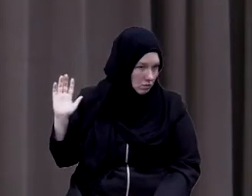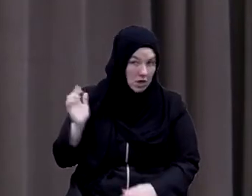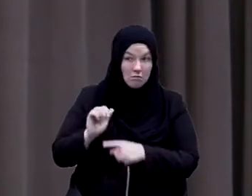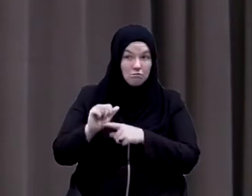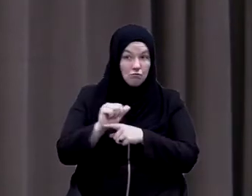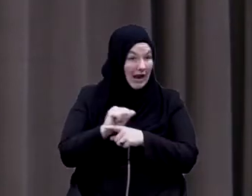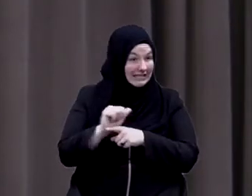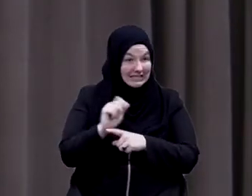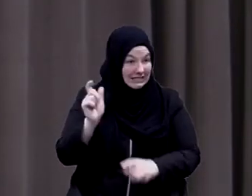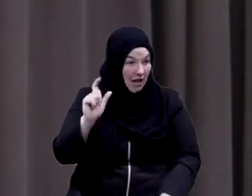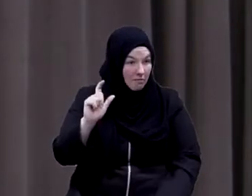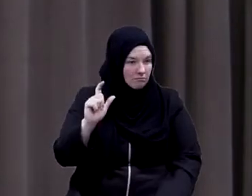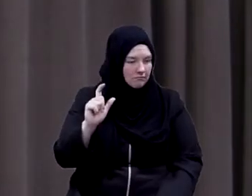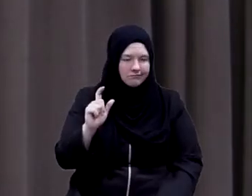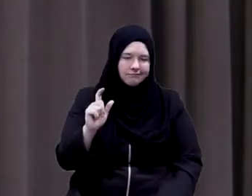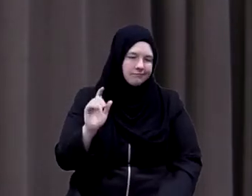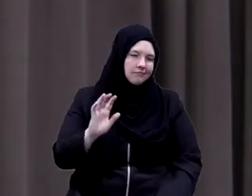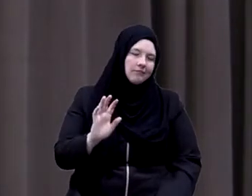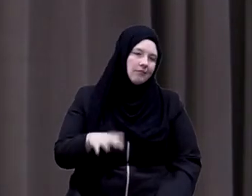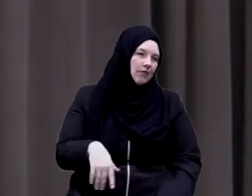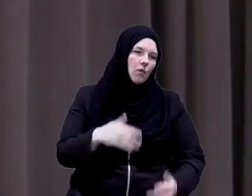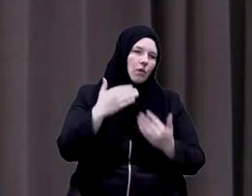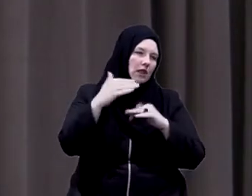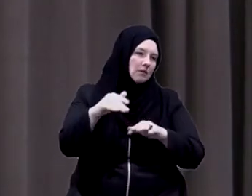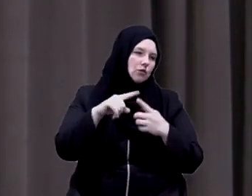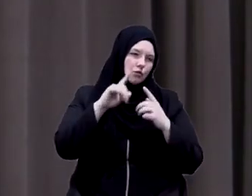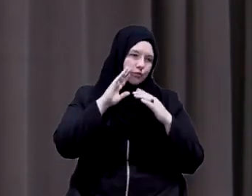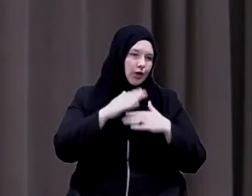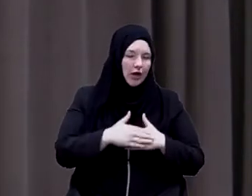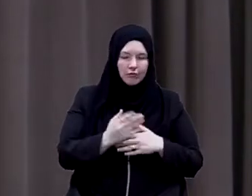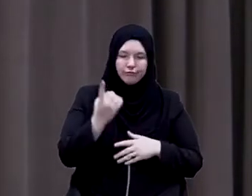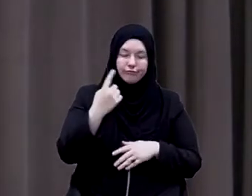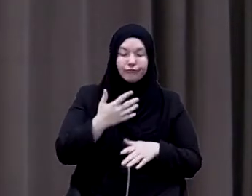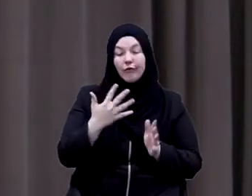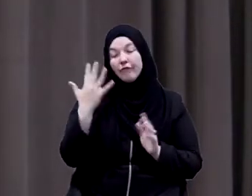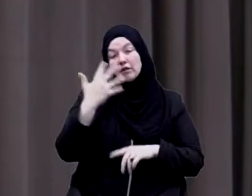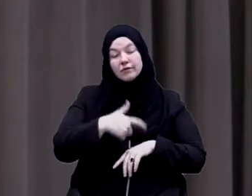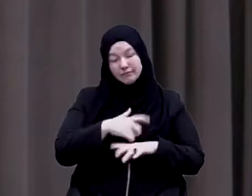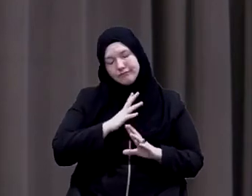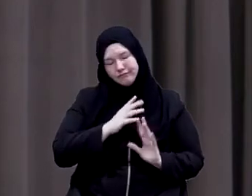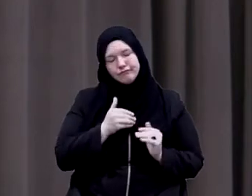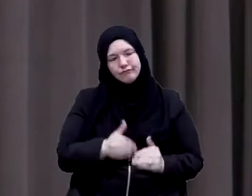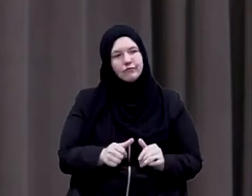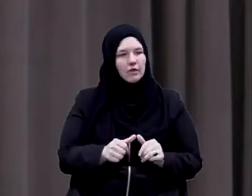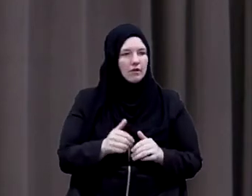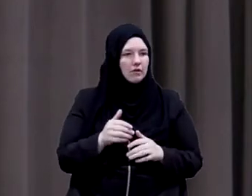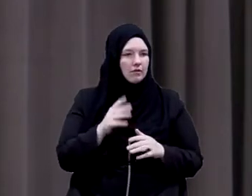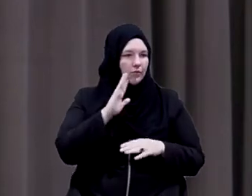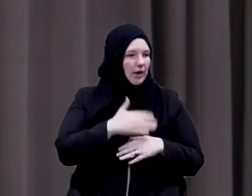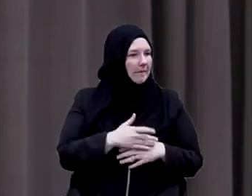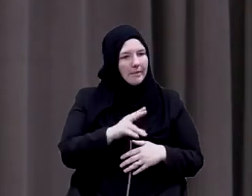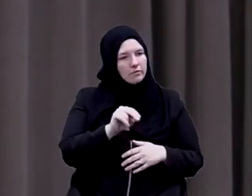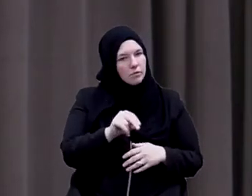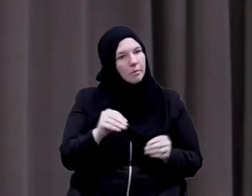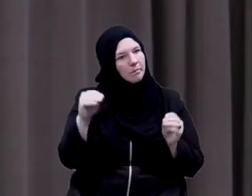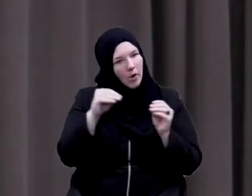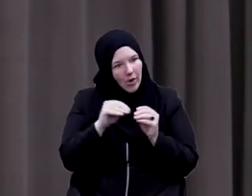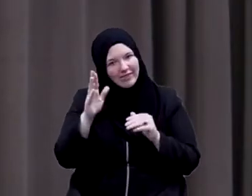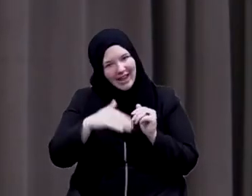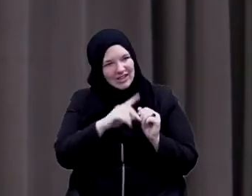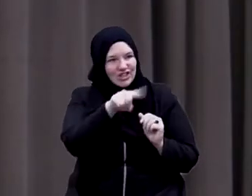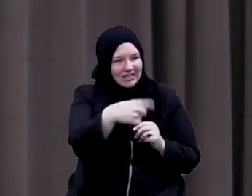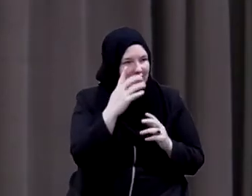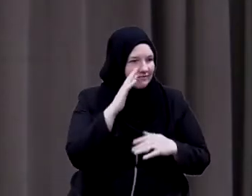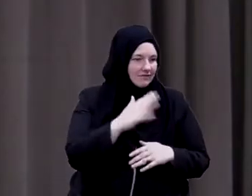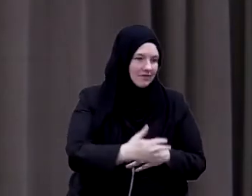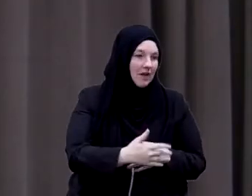practicing Islam, we limited it to prayer. And by the way, this has been told to us